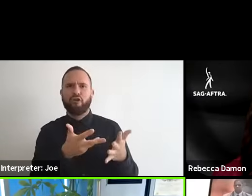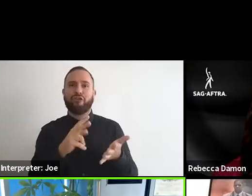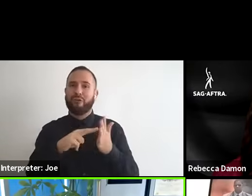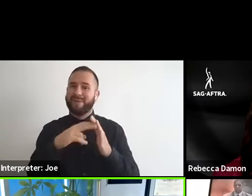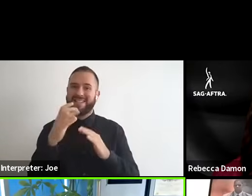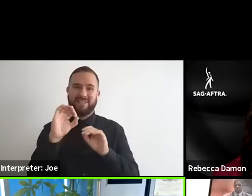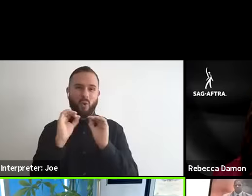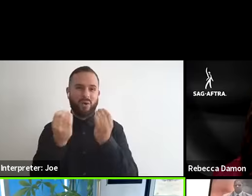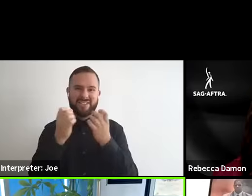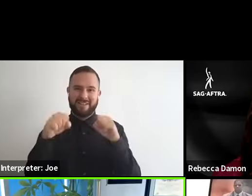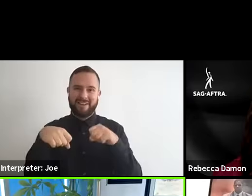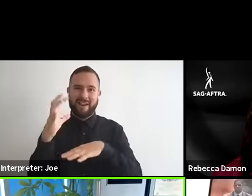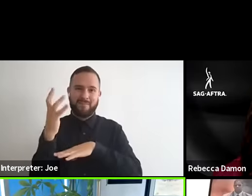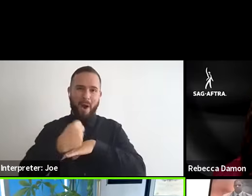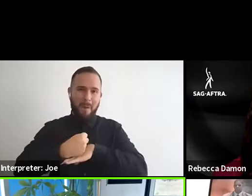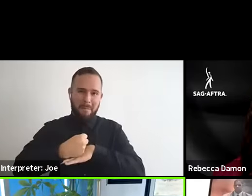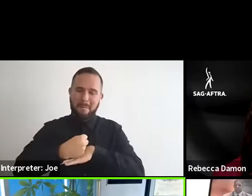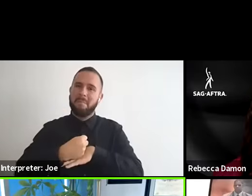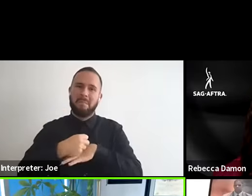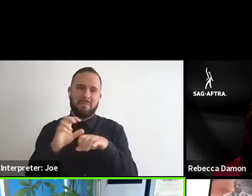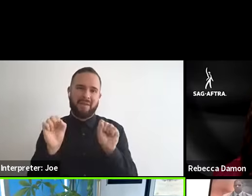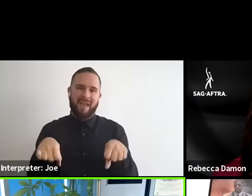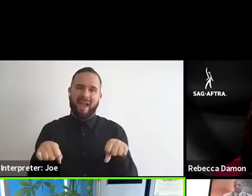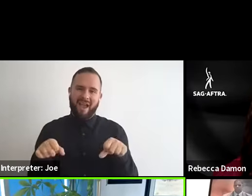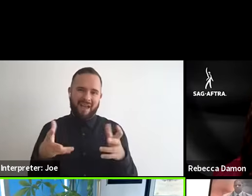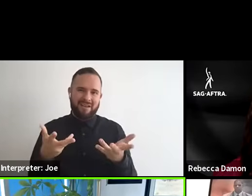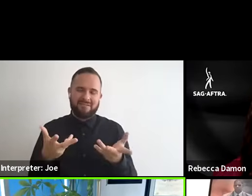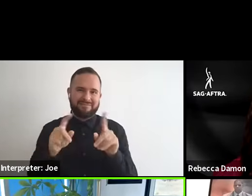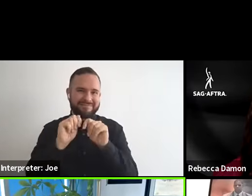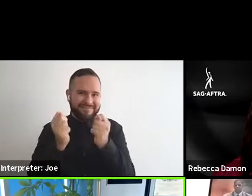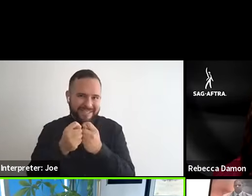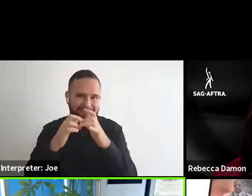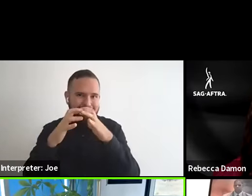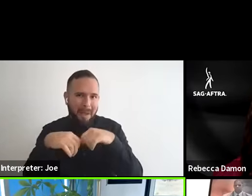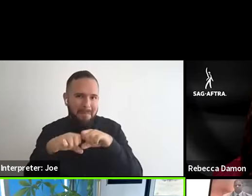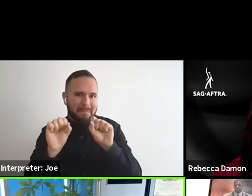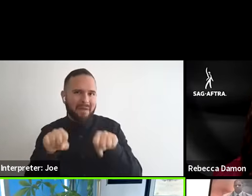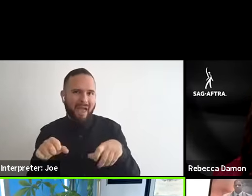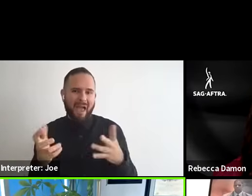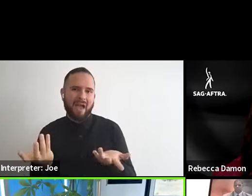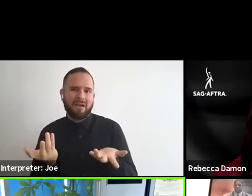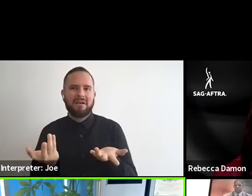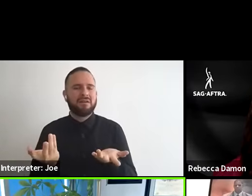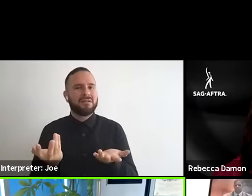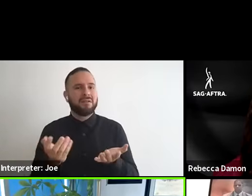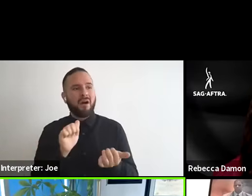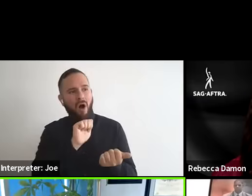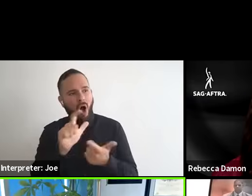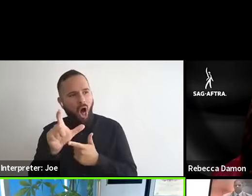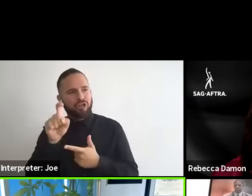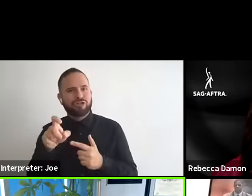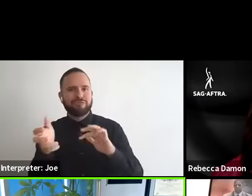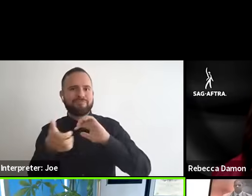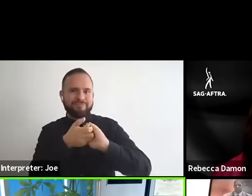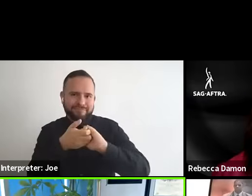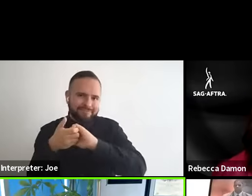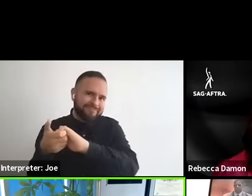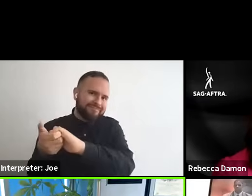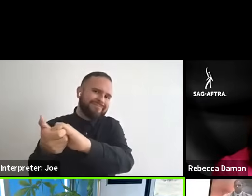generally speaking, everybody pretty much works together. If there's somebody that's not